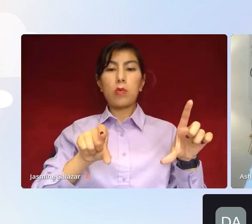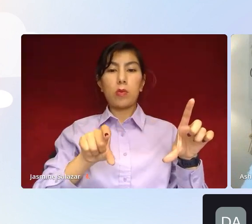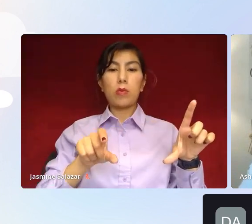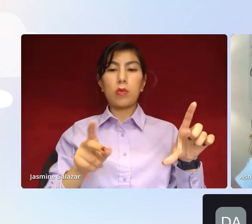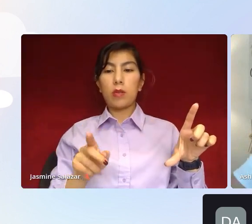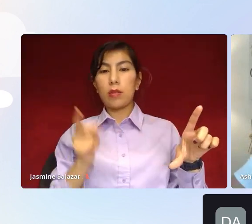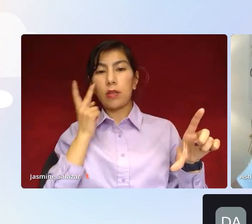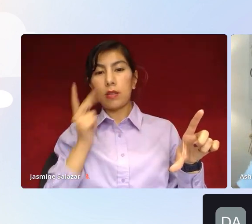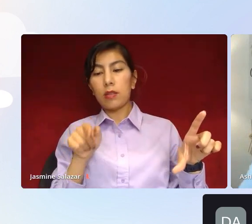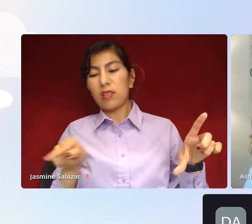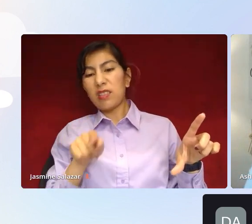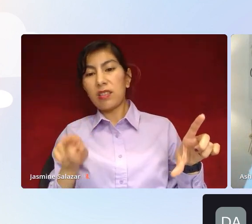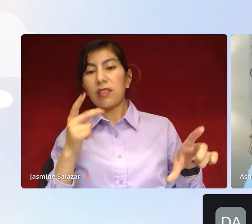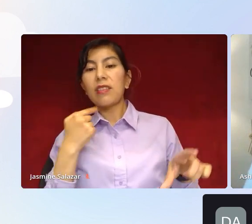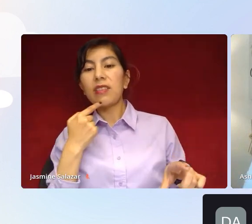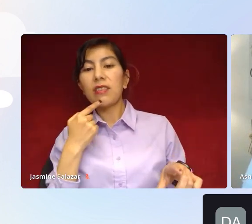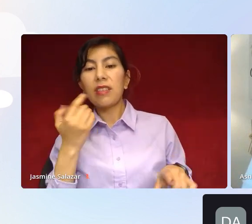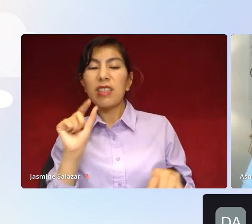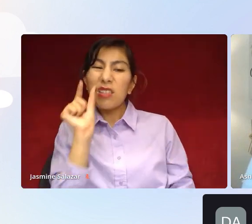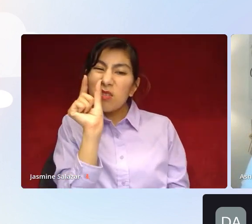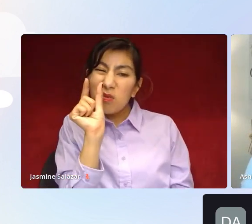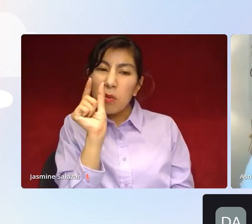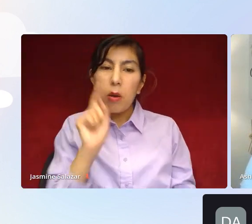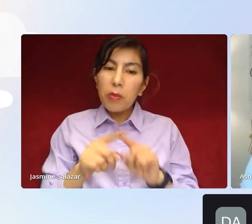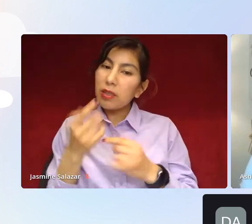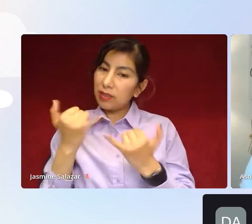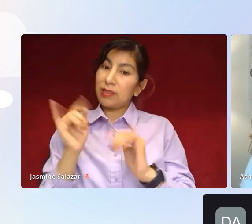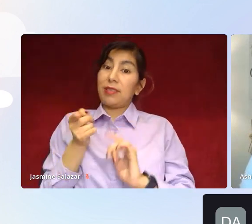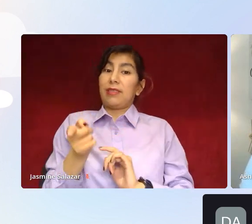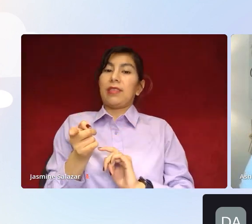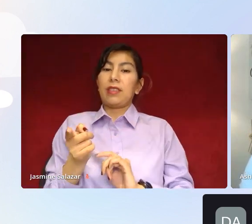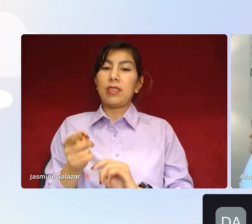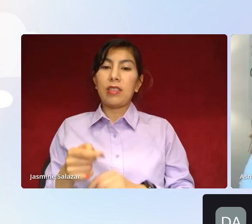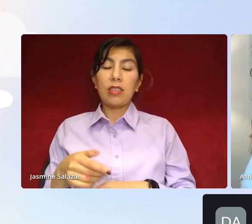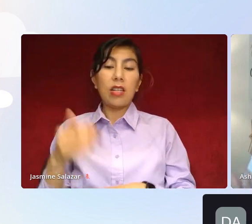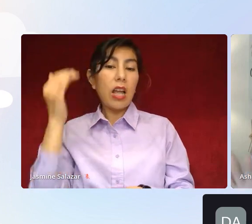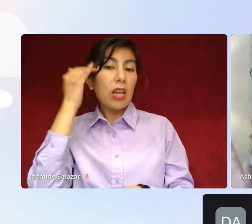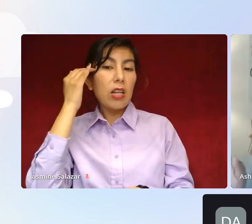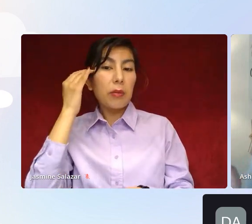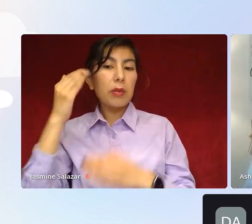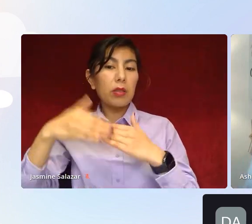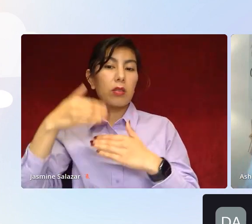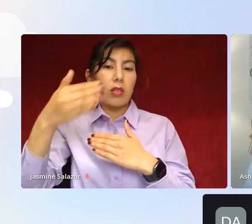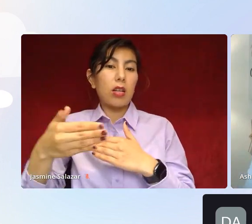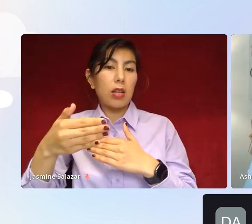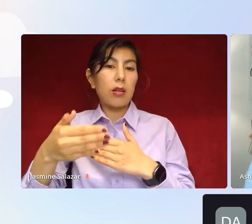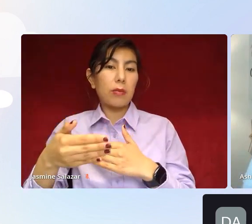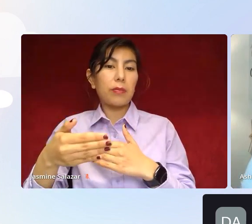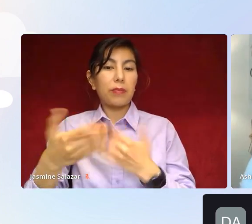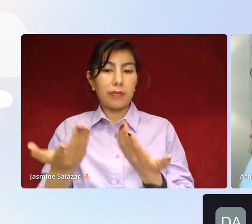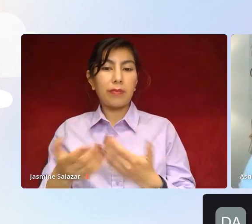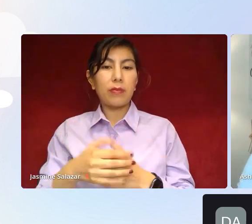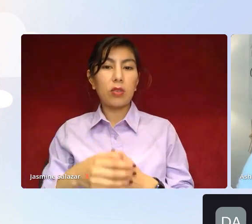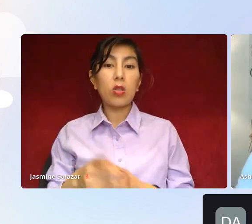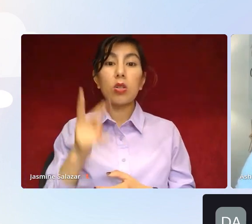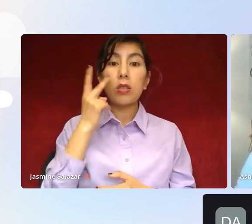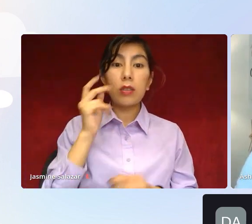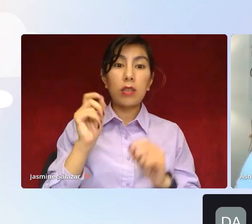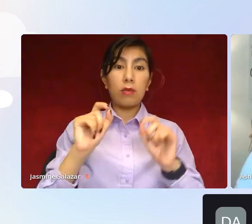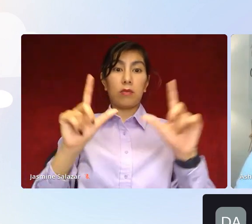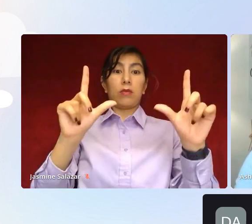right, and it says it's kind of tiny, but it's there. It says acknowledgments are up next. So you can look in those two places to